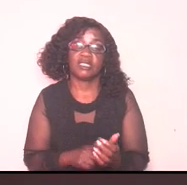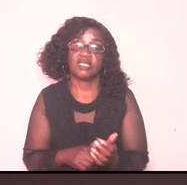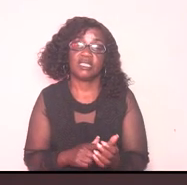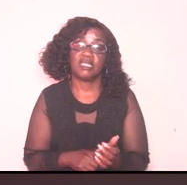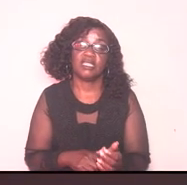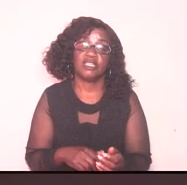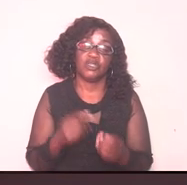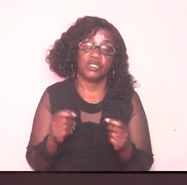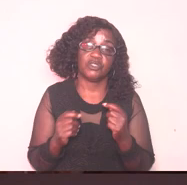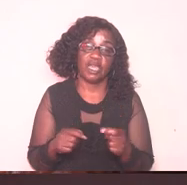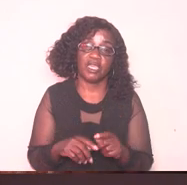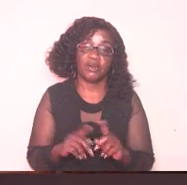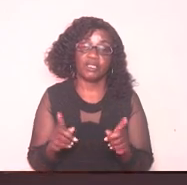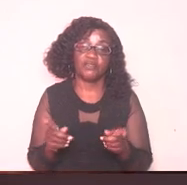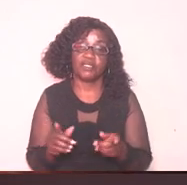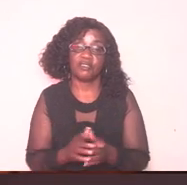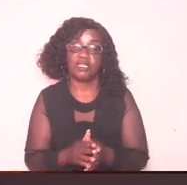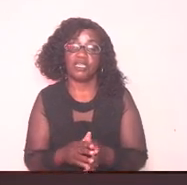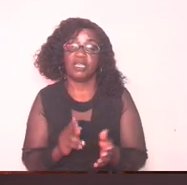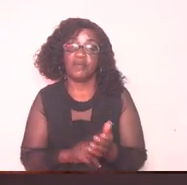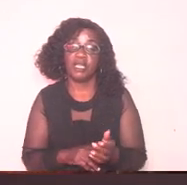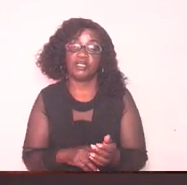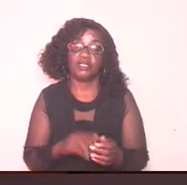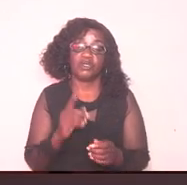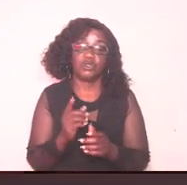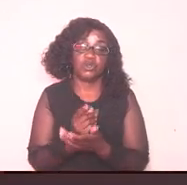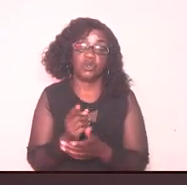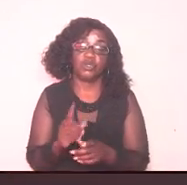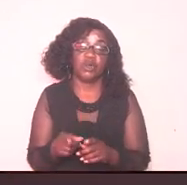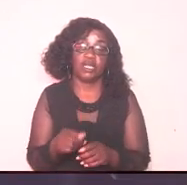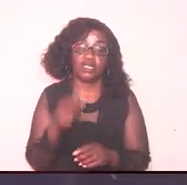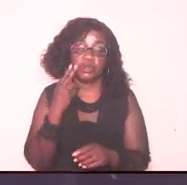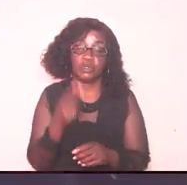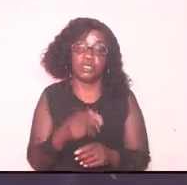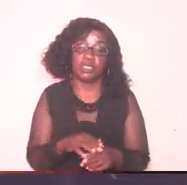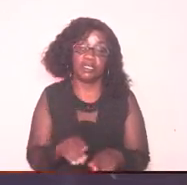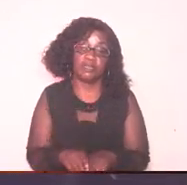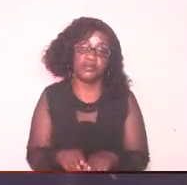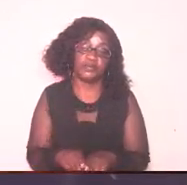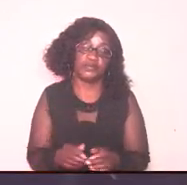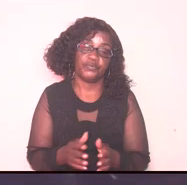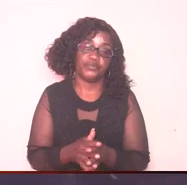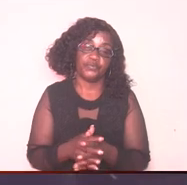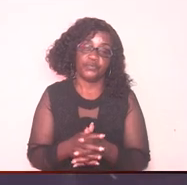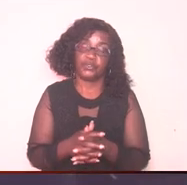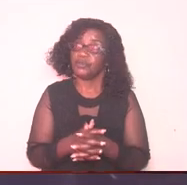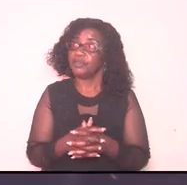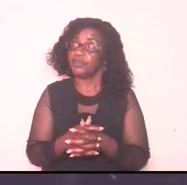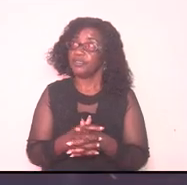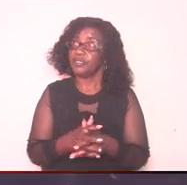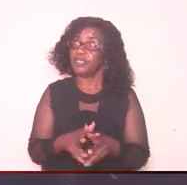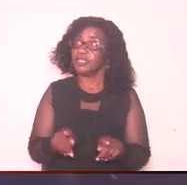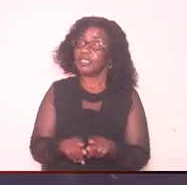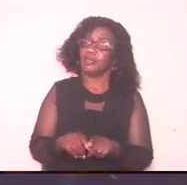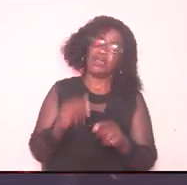to be experimental sexually, and we do not want you to look at this in an Adolf Hitler lens where we are arbitrarily arresting